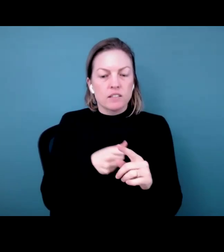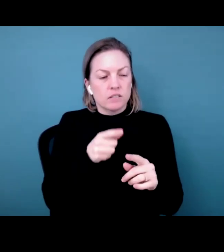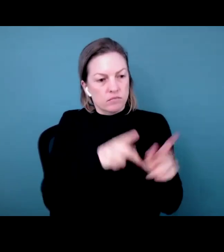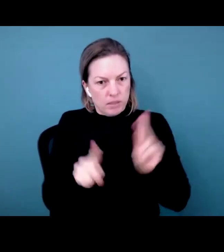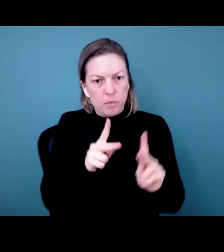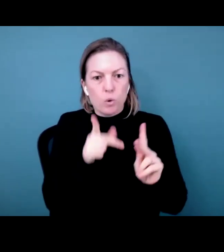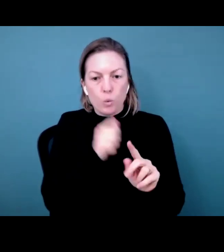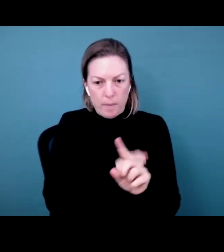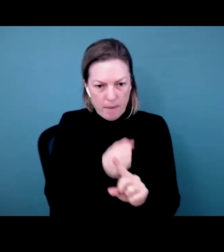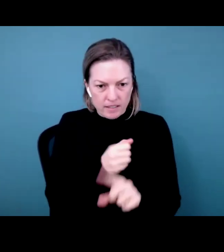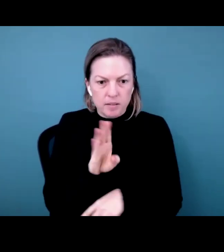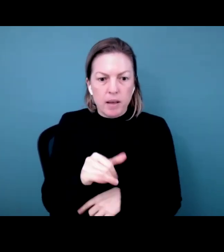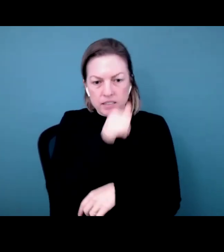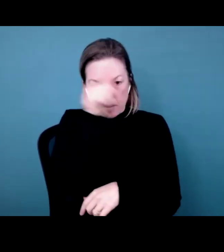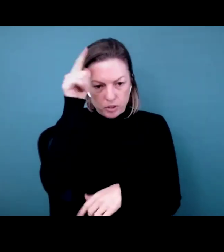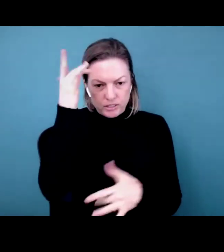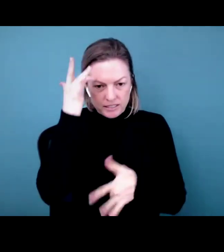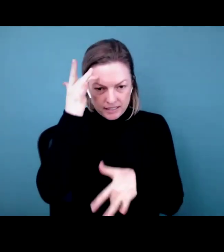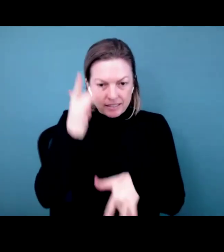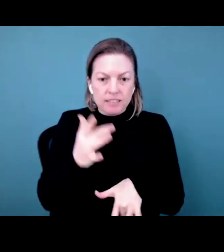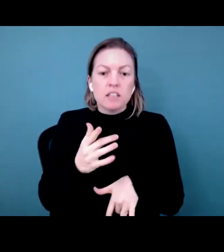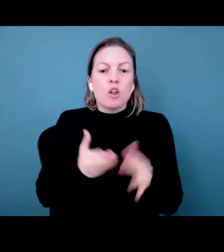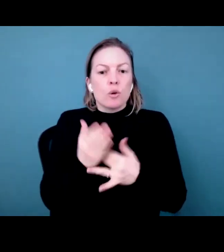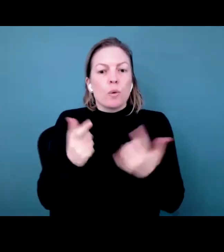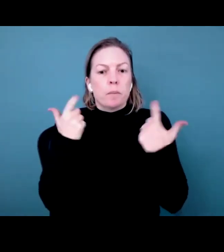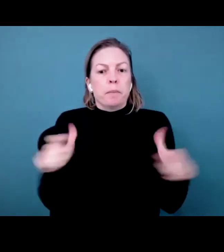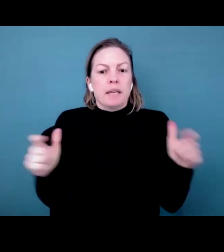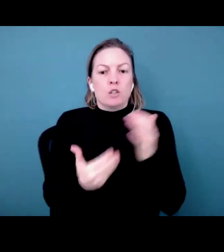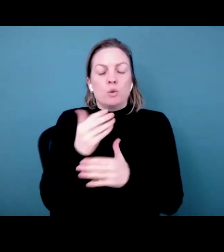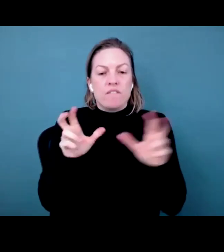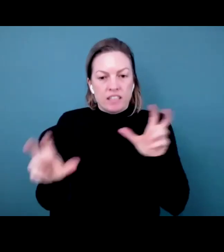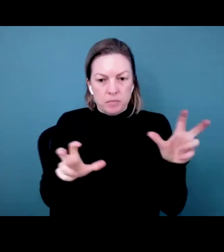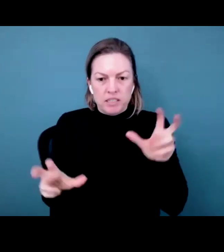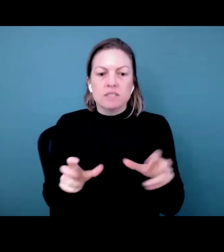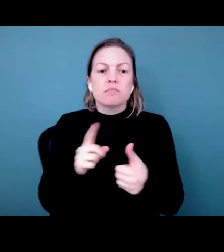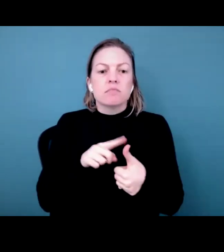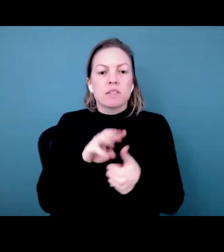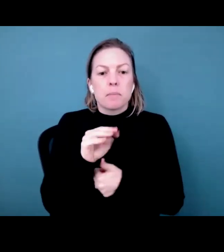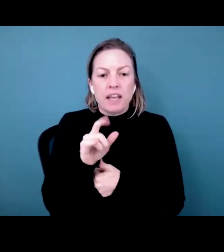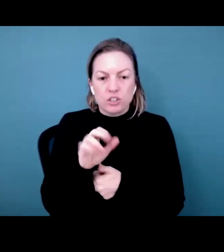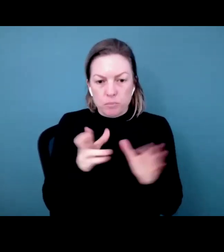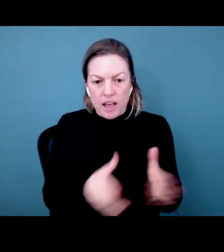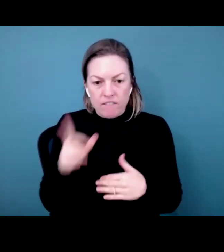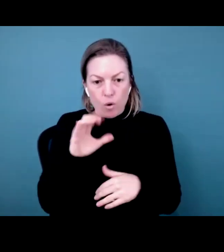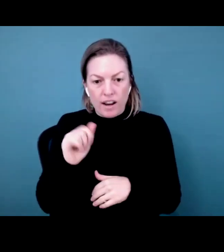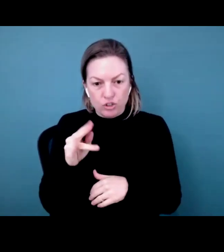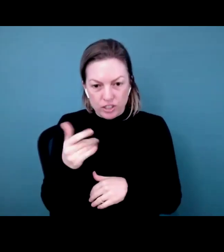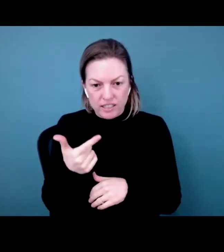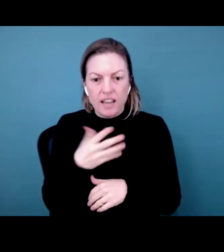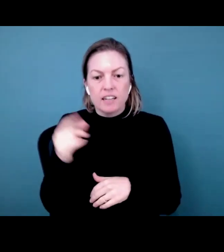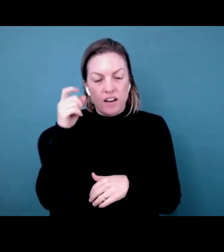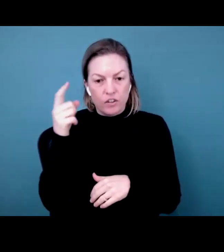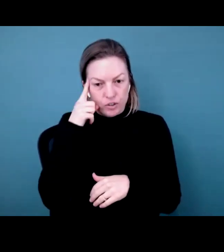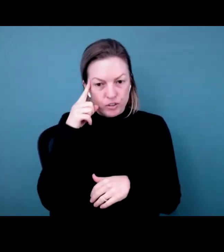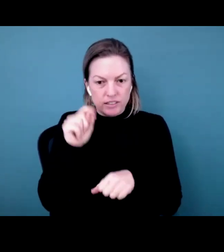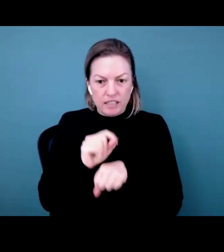disease and related dementias through significant new investments, such as the Master Plan for Aging, as well as the Governor's Task Force on Alzheimer's